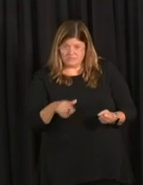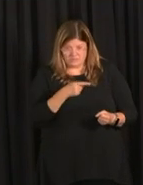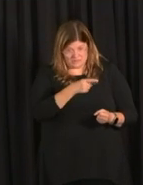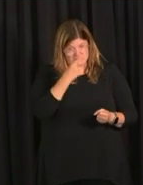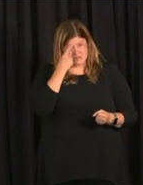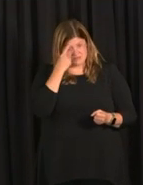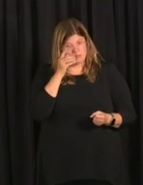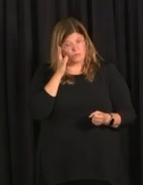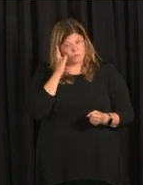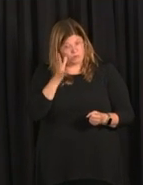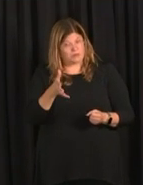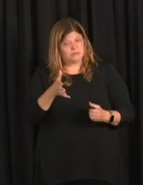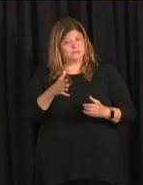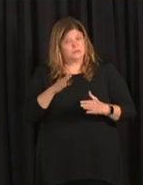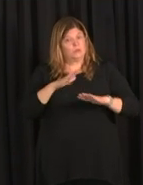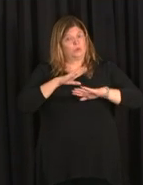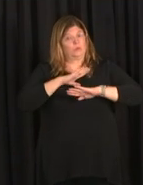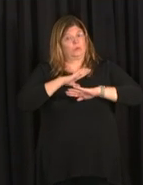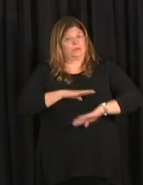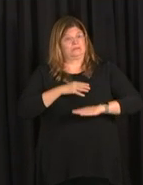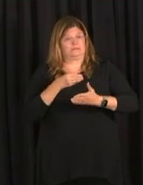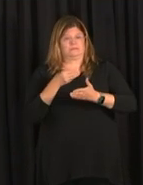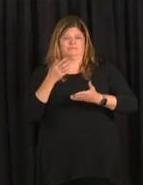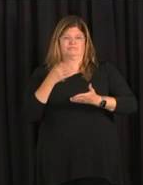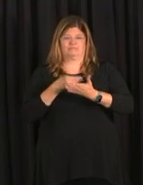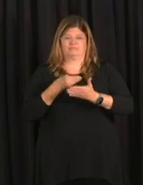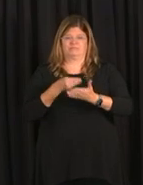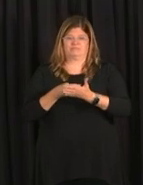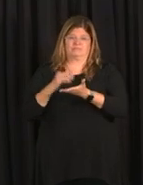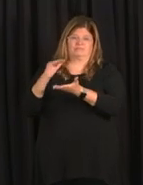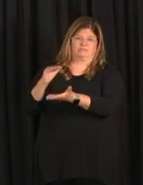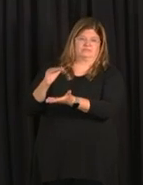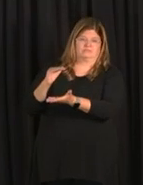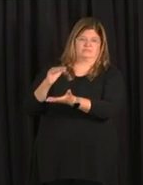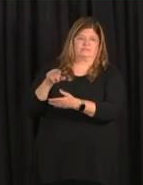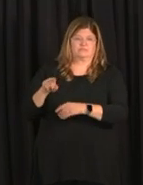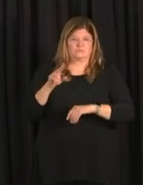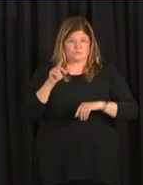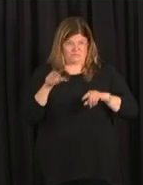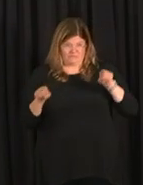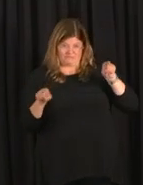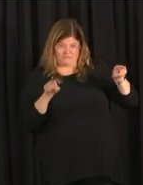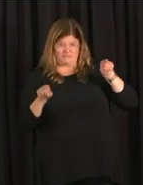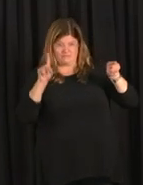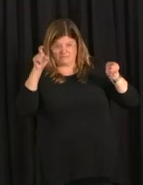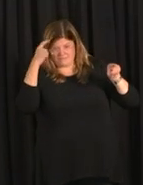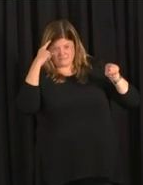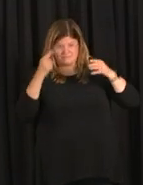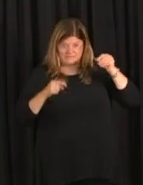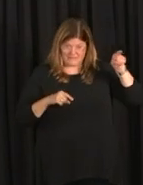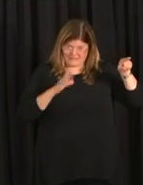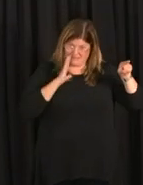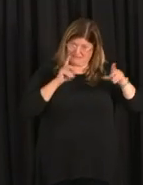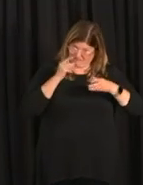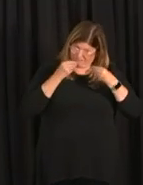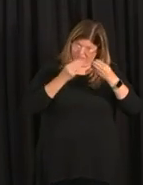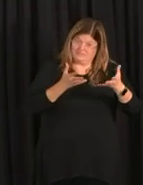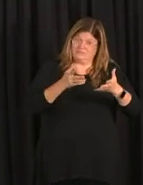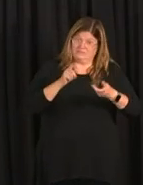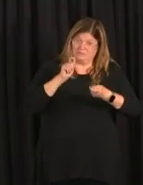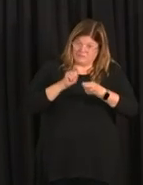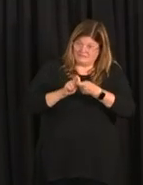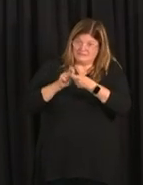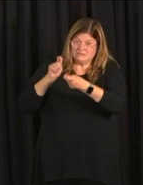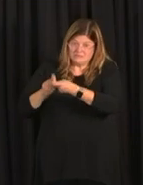think that there is relief that the council and the government can provide specifically to these venues that were first to close,